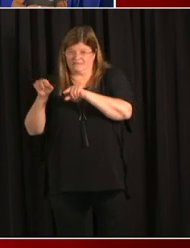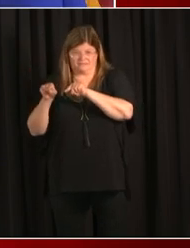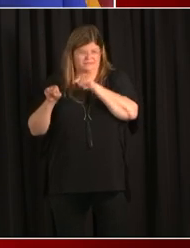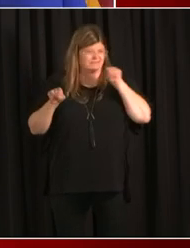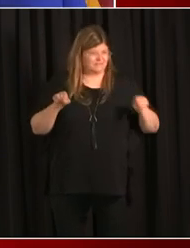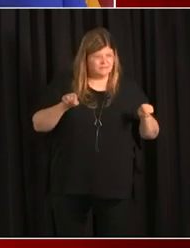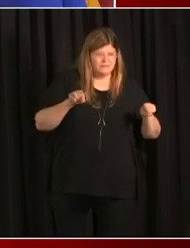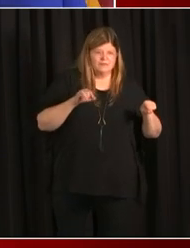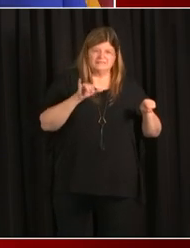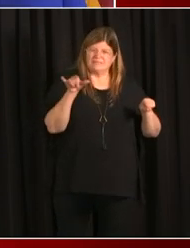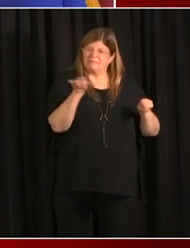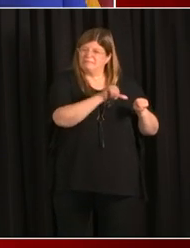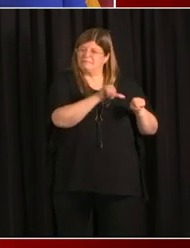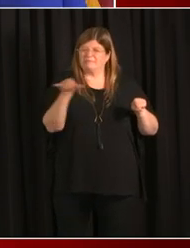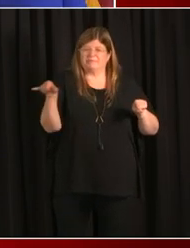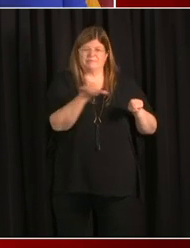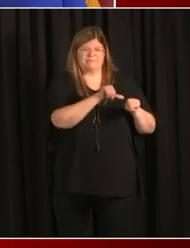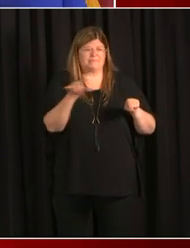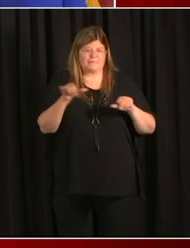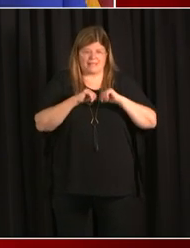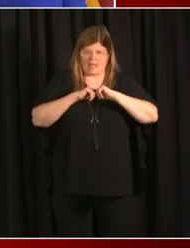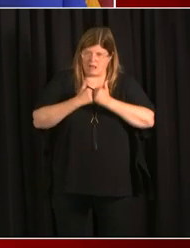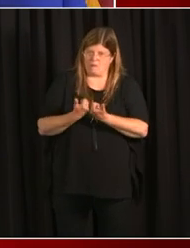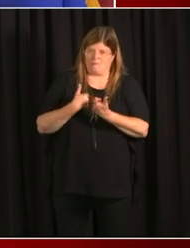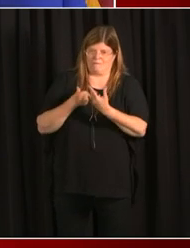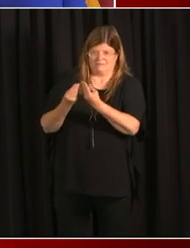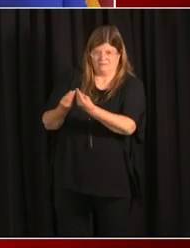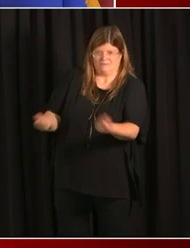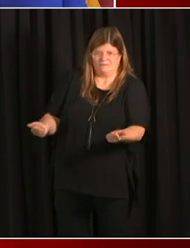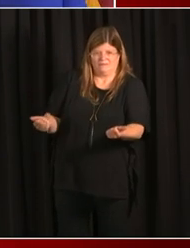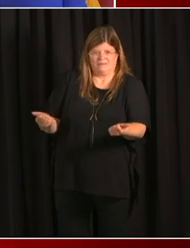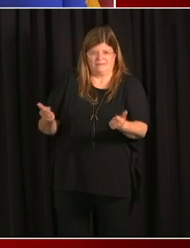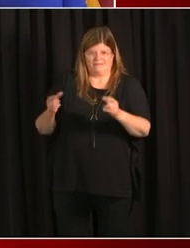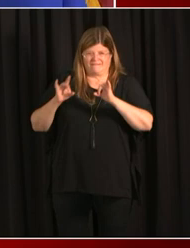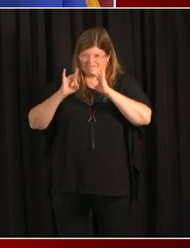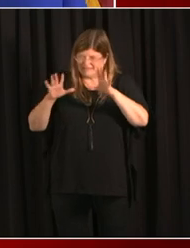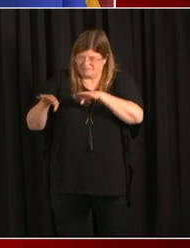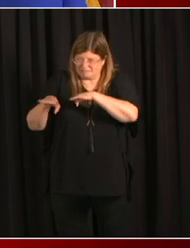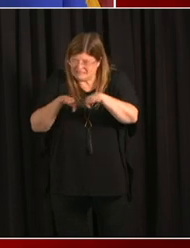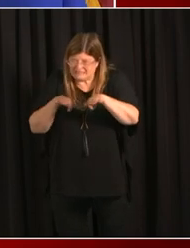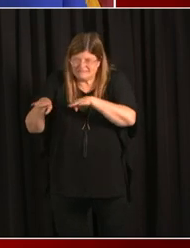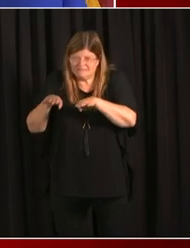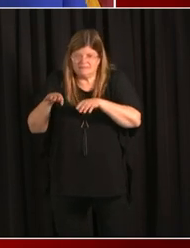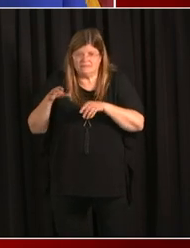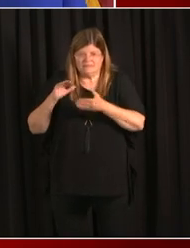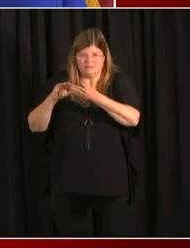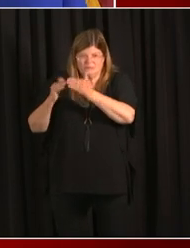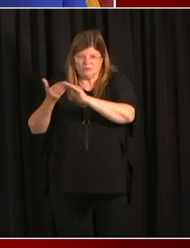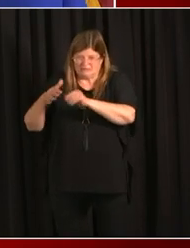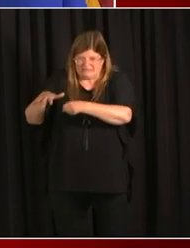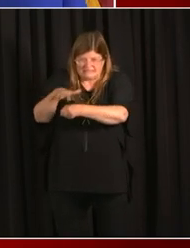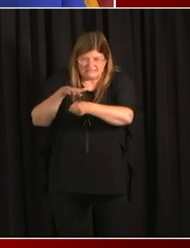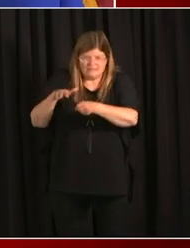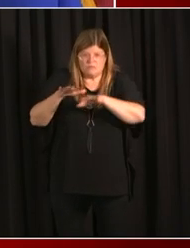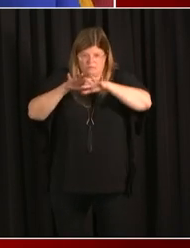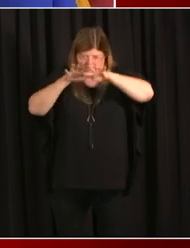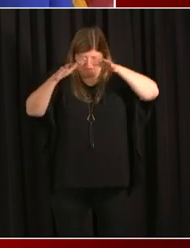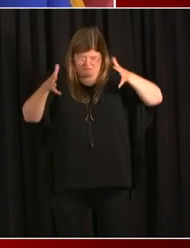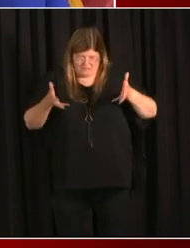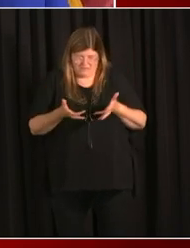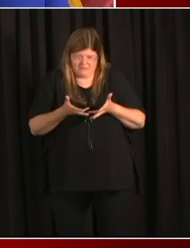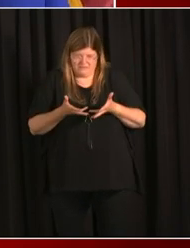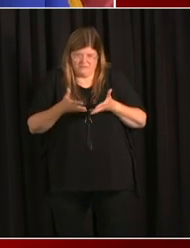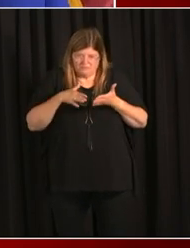well. And so when we're talking about how we remedy violent behavior in community, we have to take a